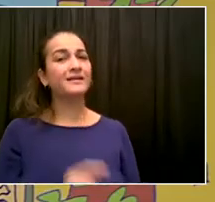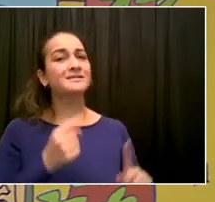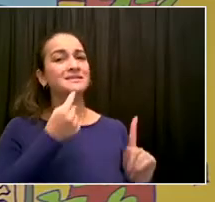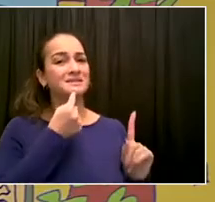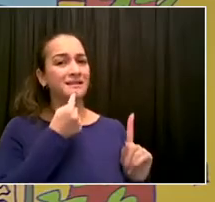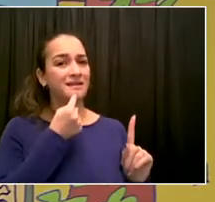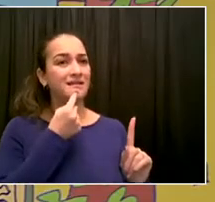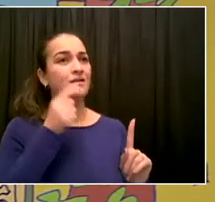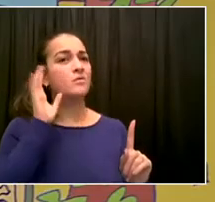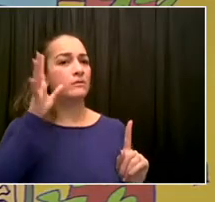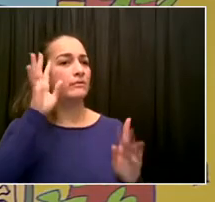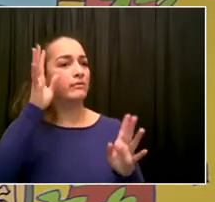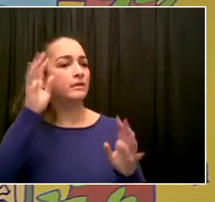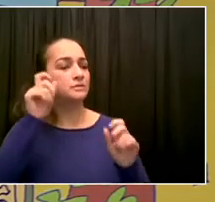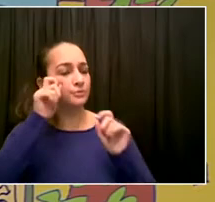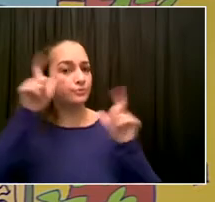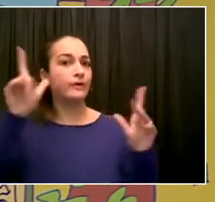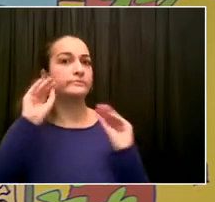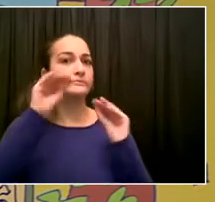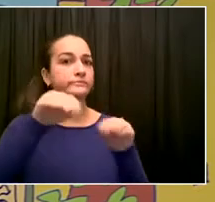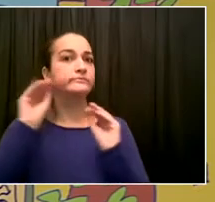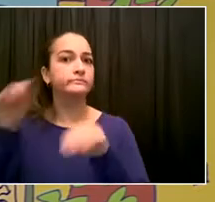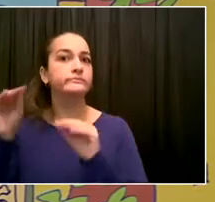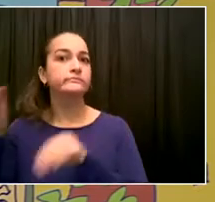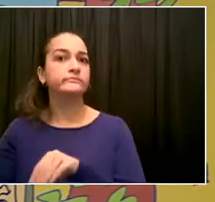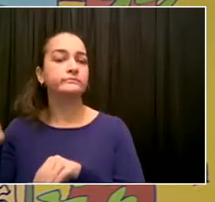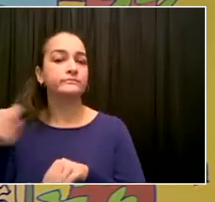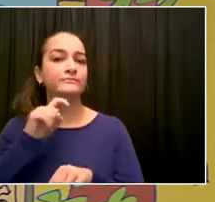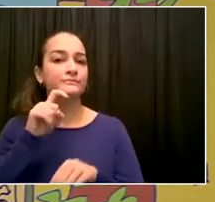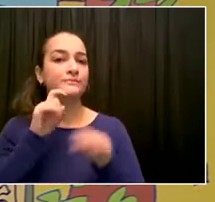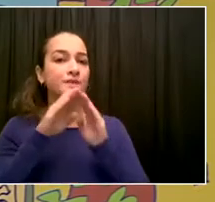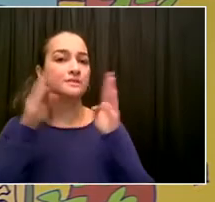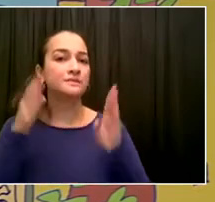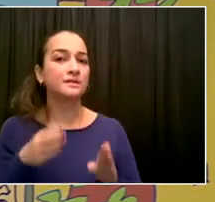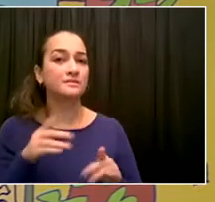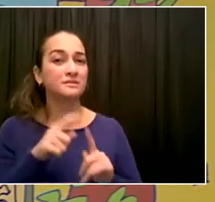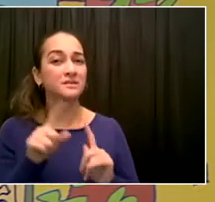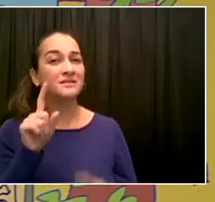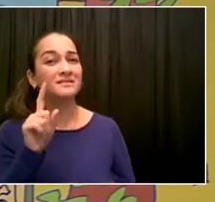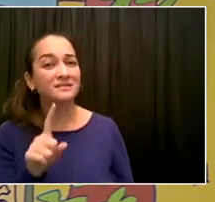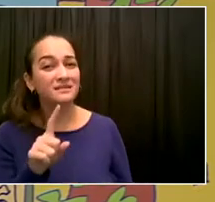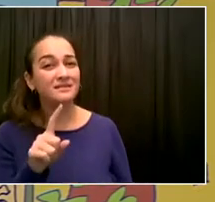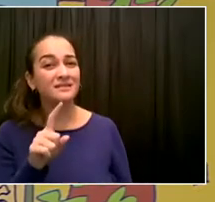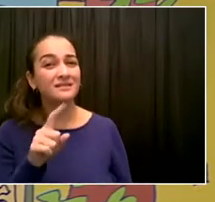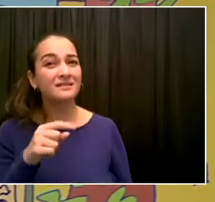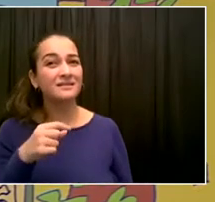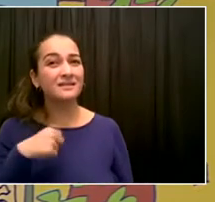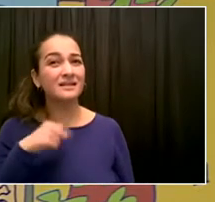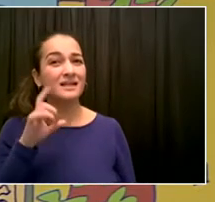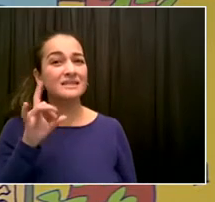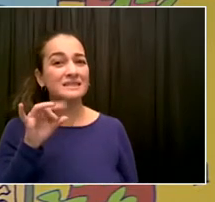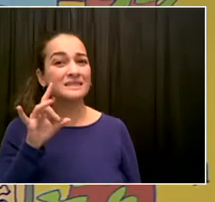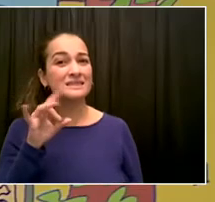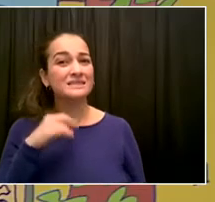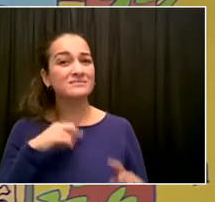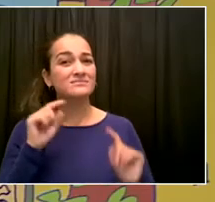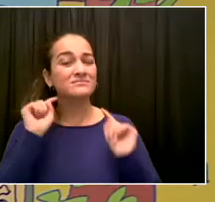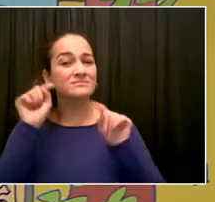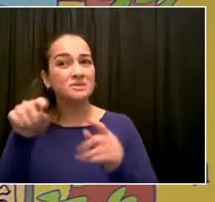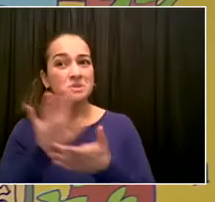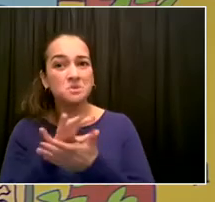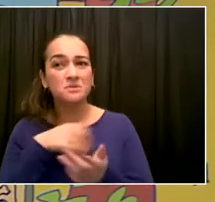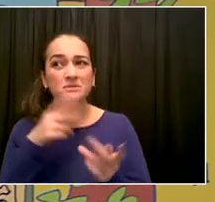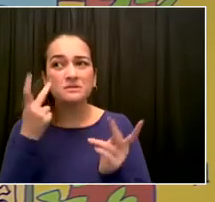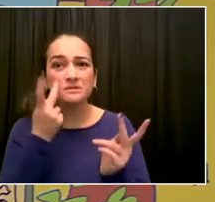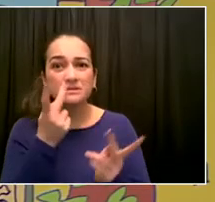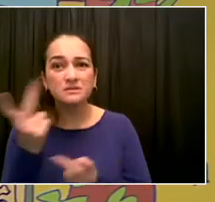and stabbings and shootings, and it seems that the unannounced screenings go in the morning after you've had an incident, and